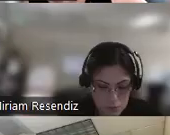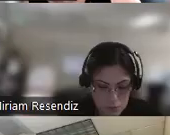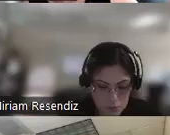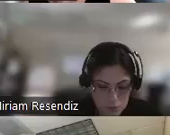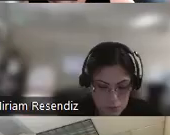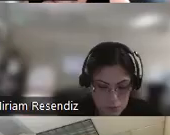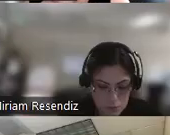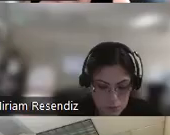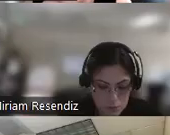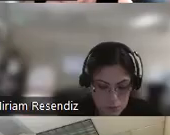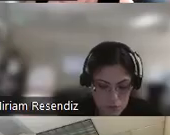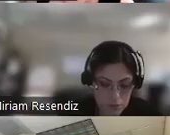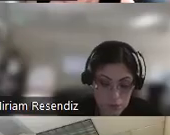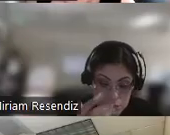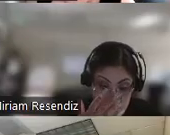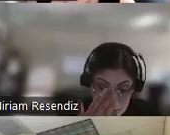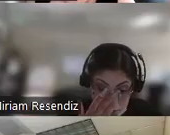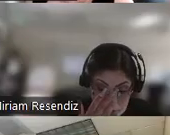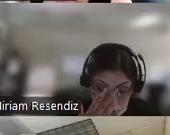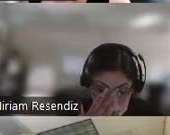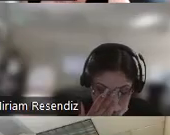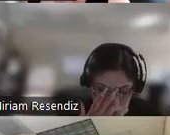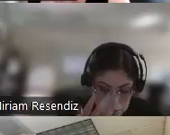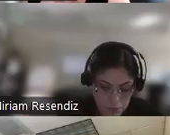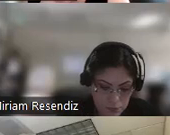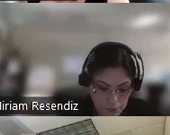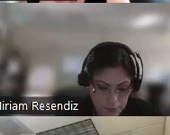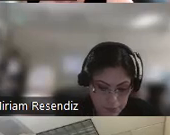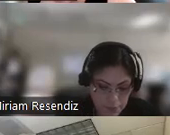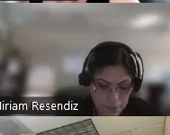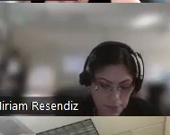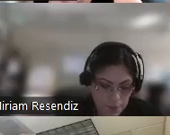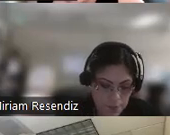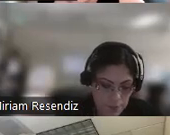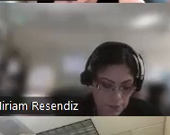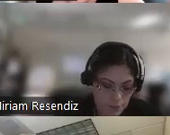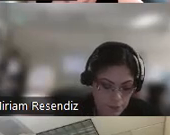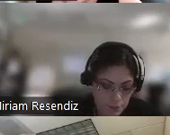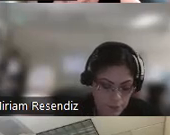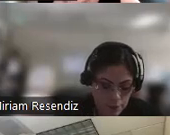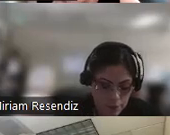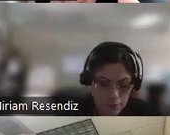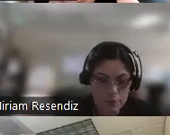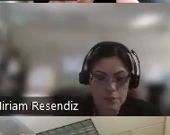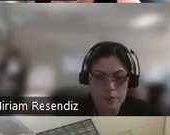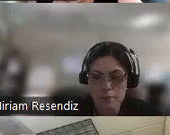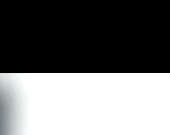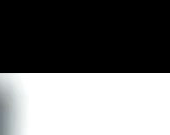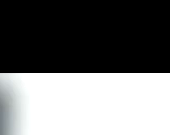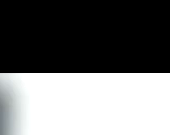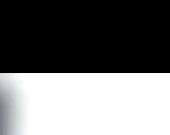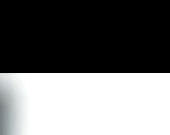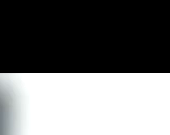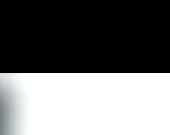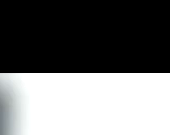today. So appreciative of your time. Thank you. Thank you for the Thank you. opportunity. Truly, thank you for the